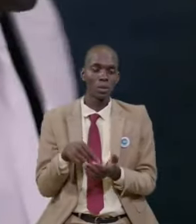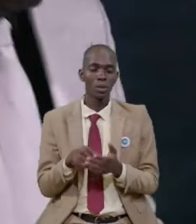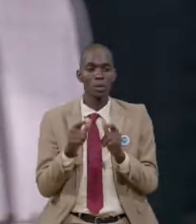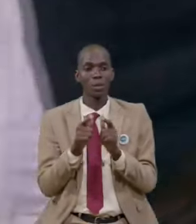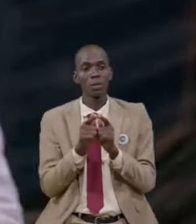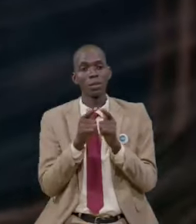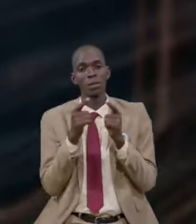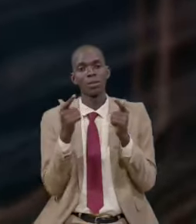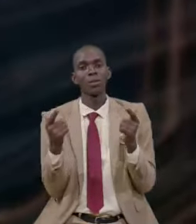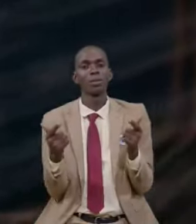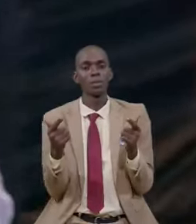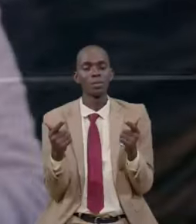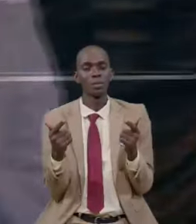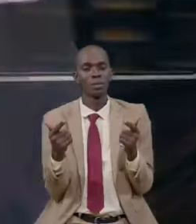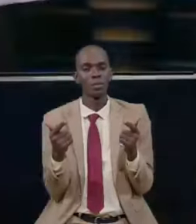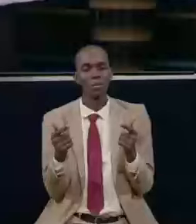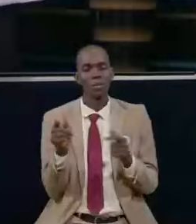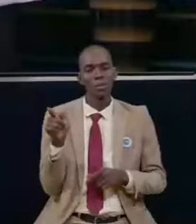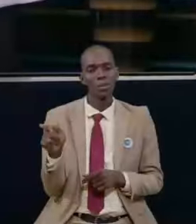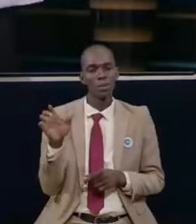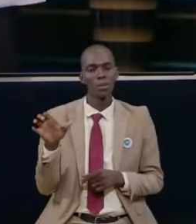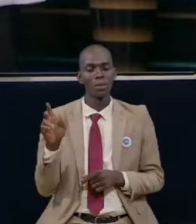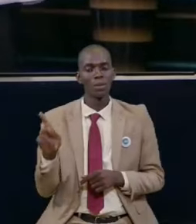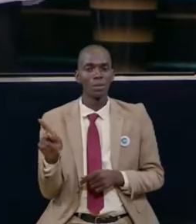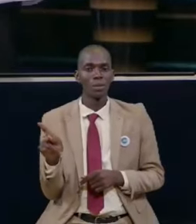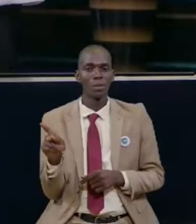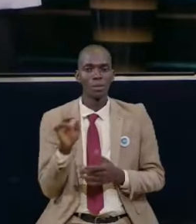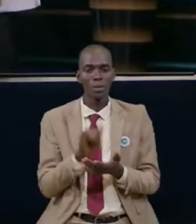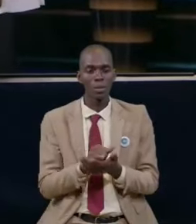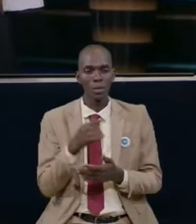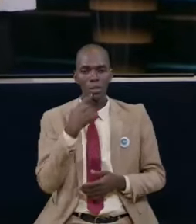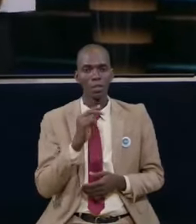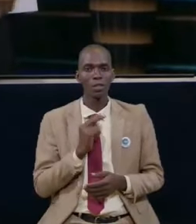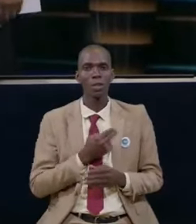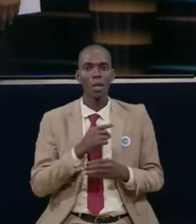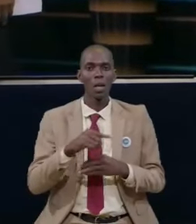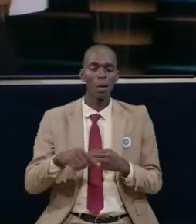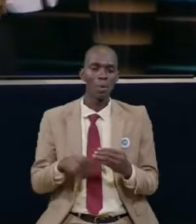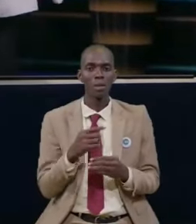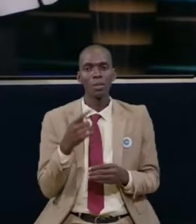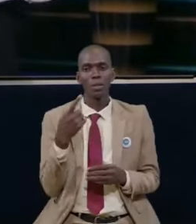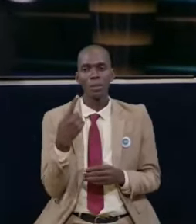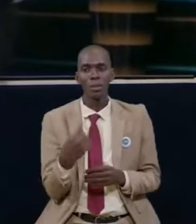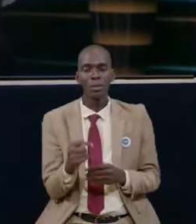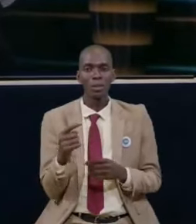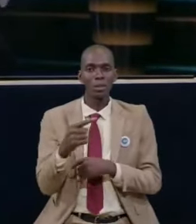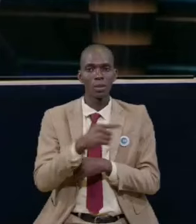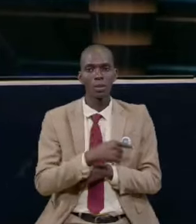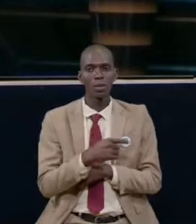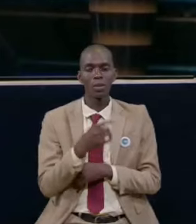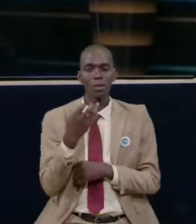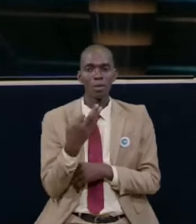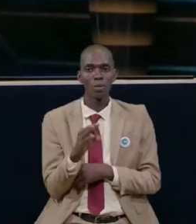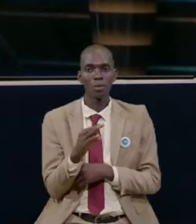GCK that tells us about the day of the power of the Lord, the day